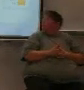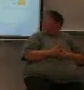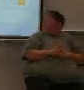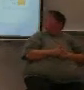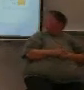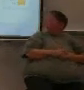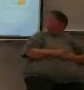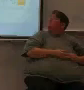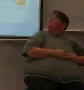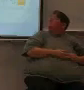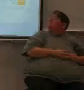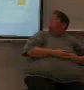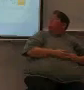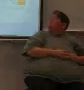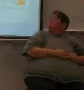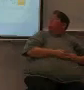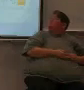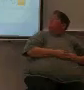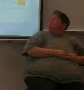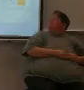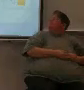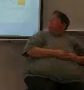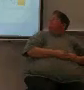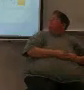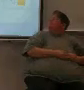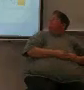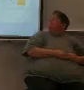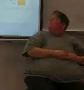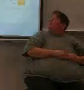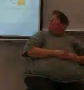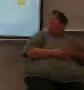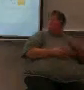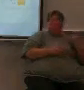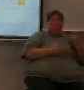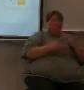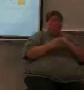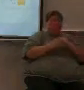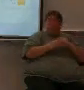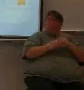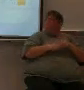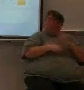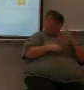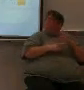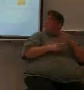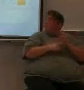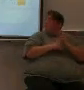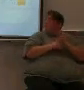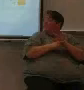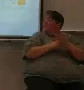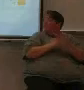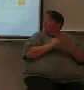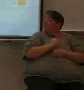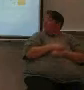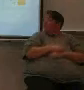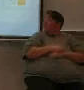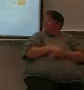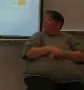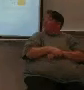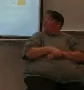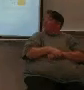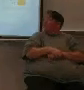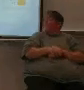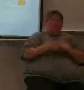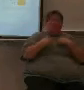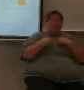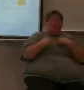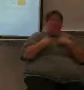And we see that there's a little bit down in here in these high population areas. If you've got coal plants, you've got some coal plants